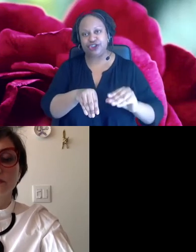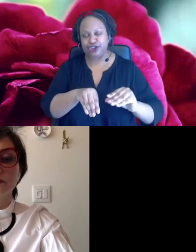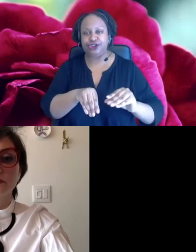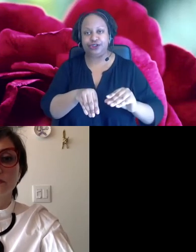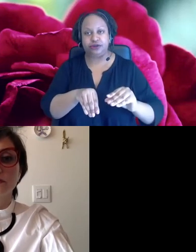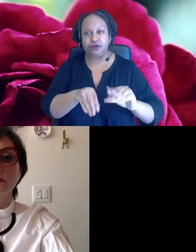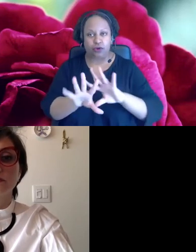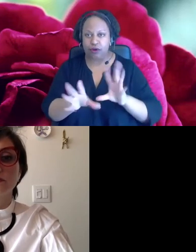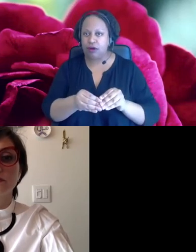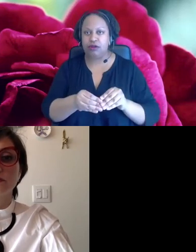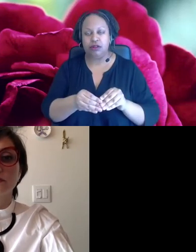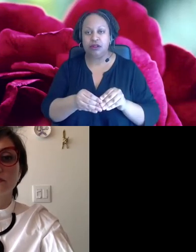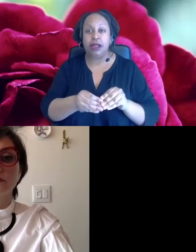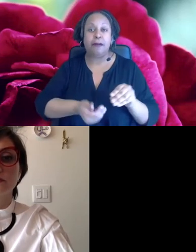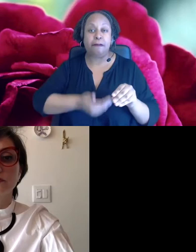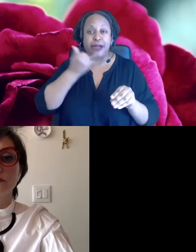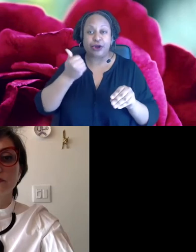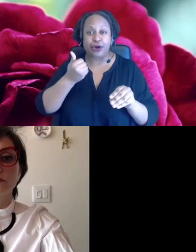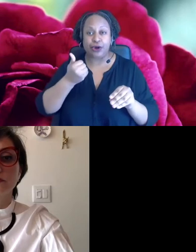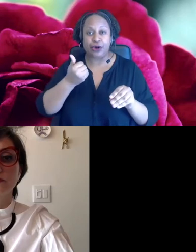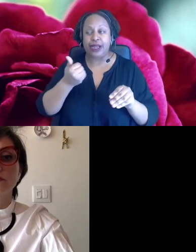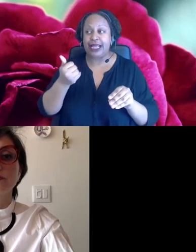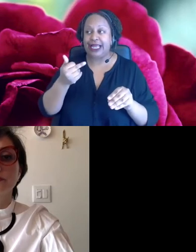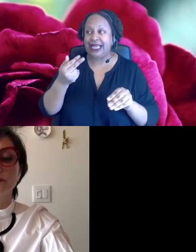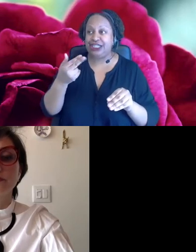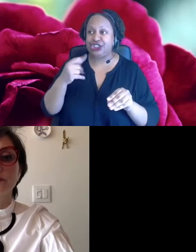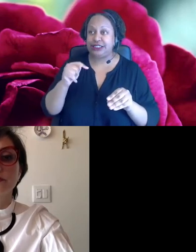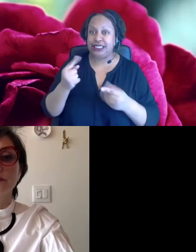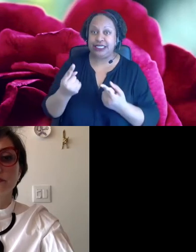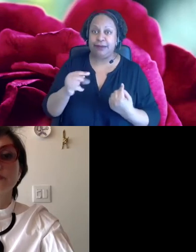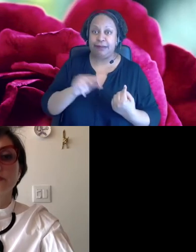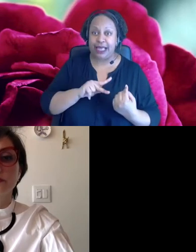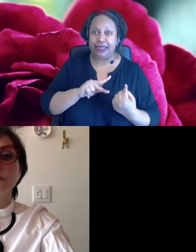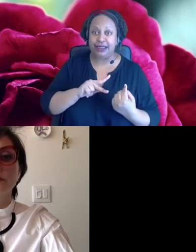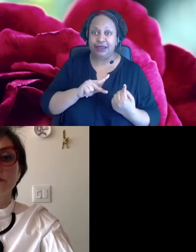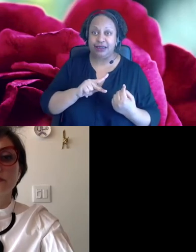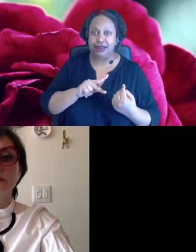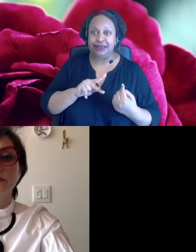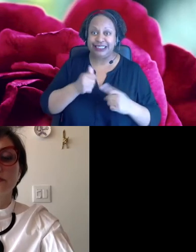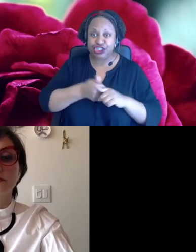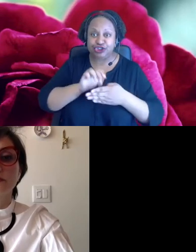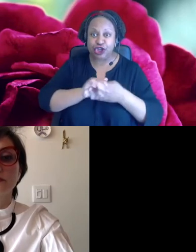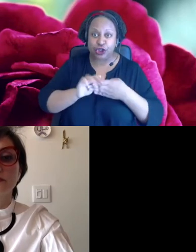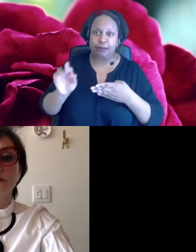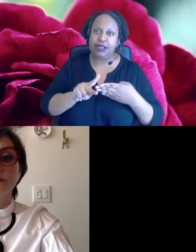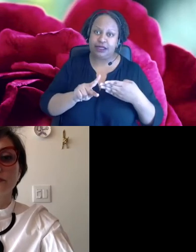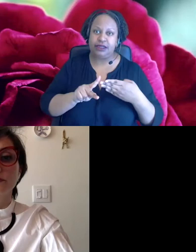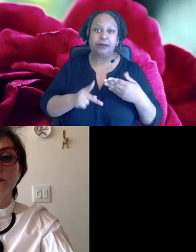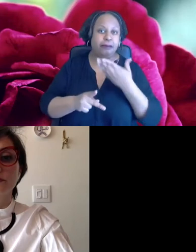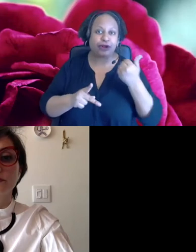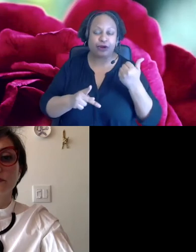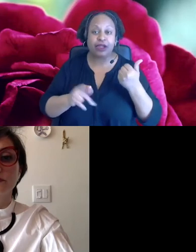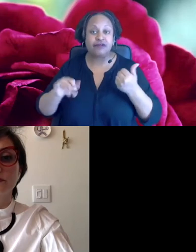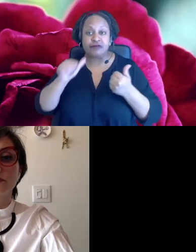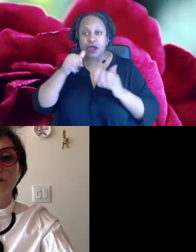get the actual amount of the HST back because it's dollar for dollar cash. Whereas if you're not registered and